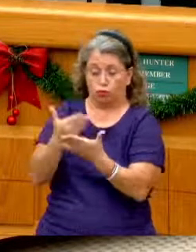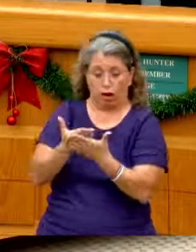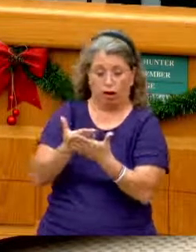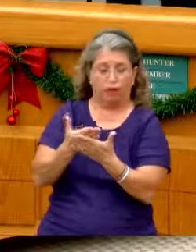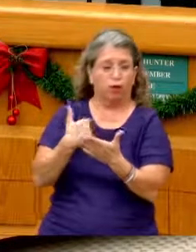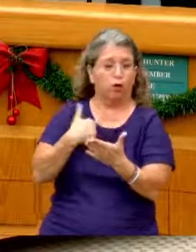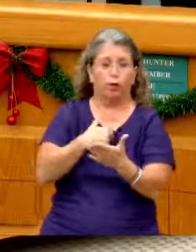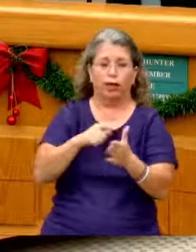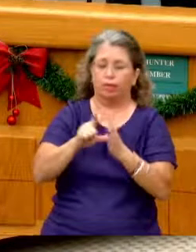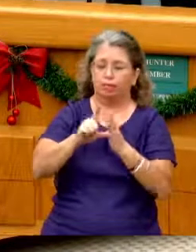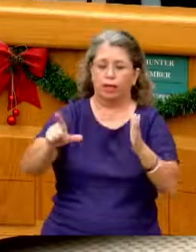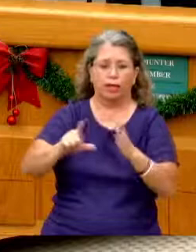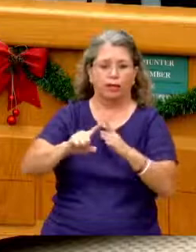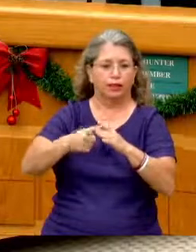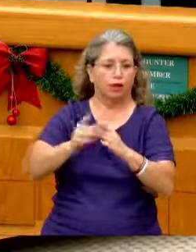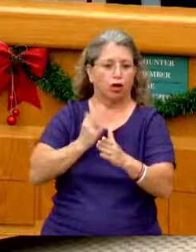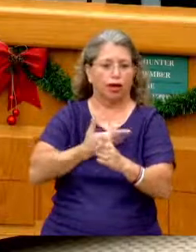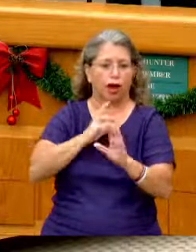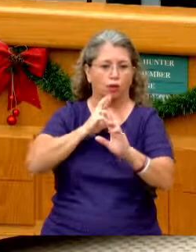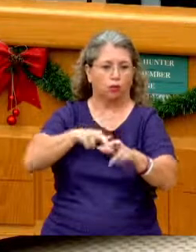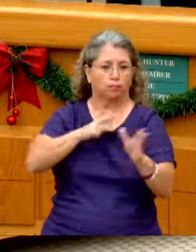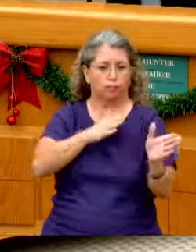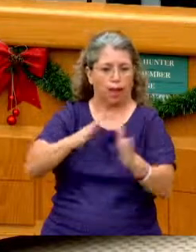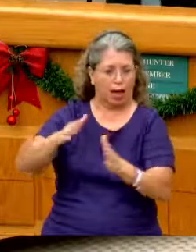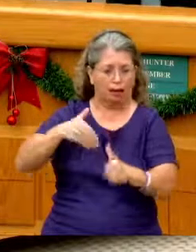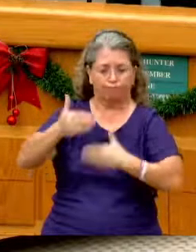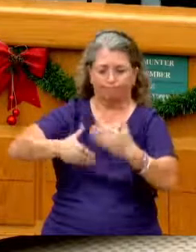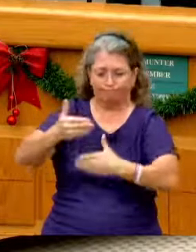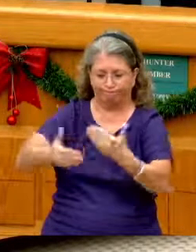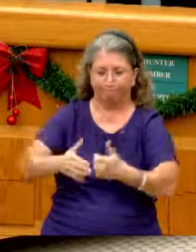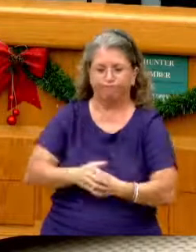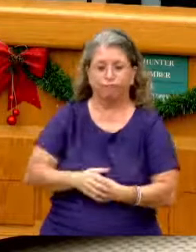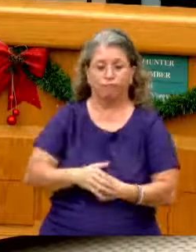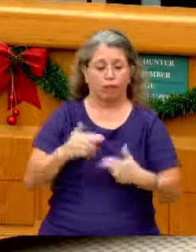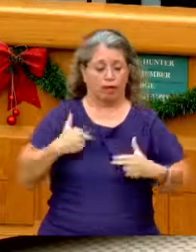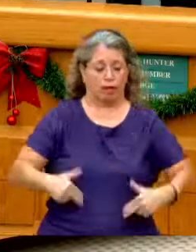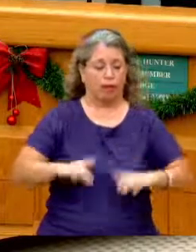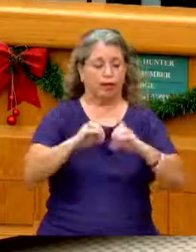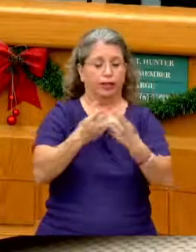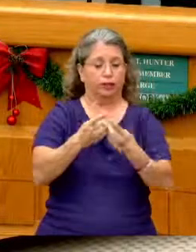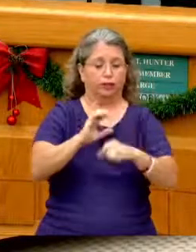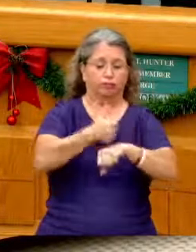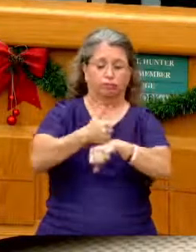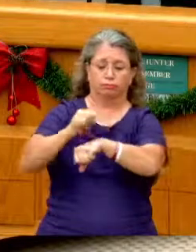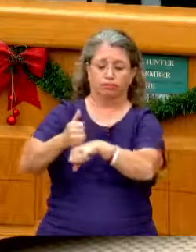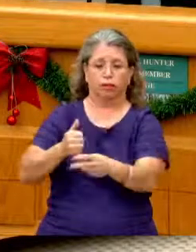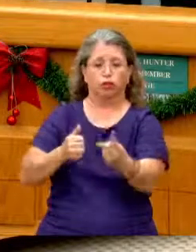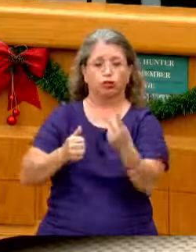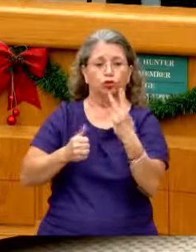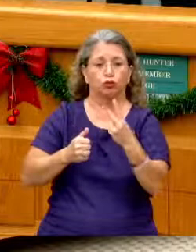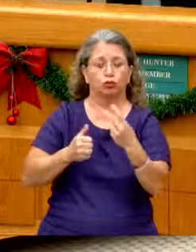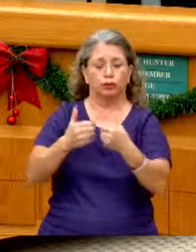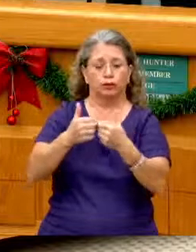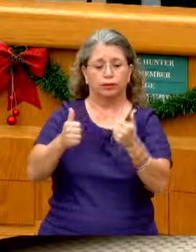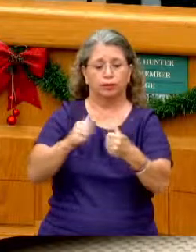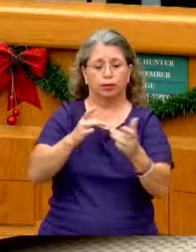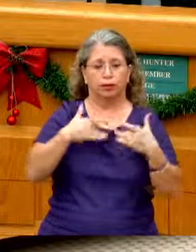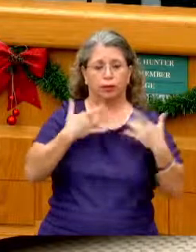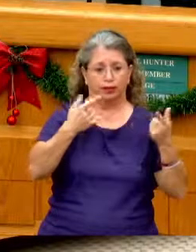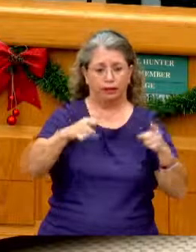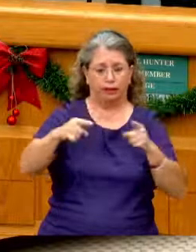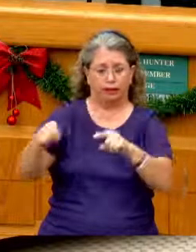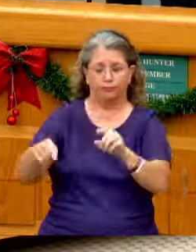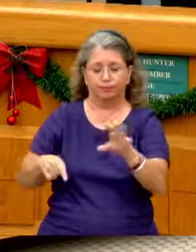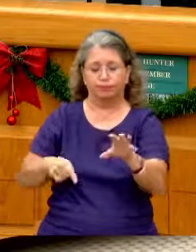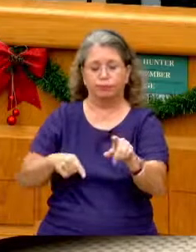distribution response plan. As such, the Health District coordinated 2 separate events. So I'm going to talk about each one of those. So one